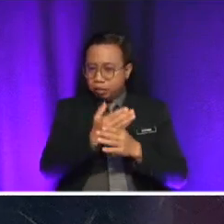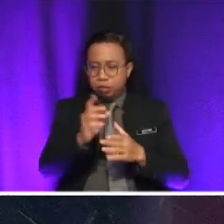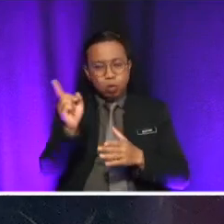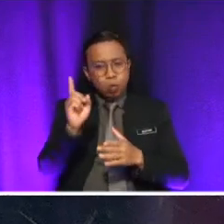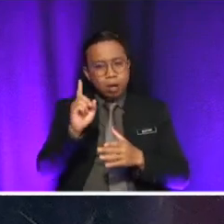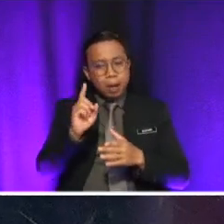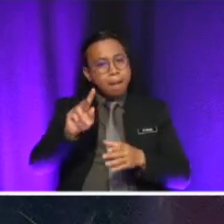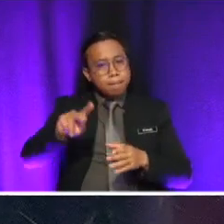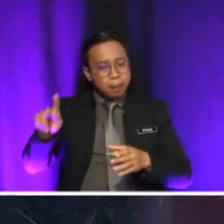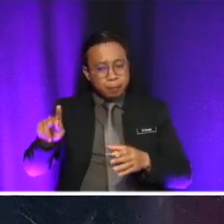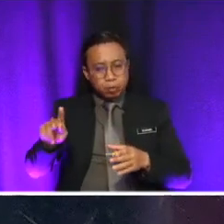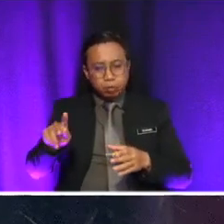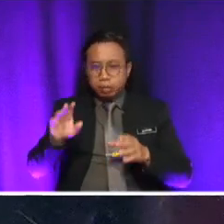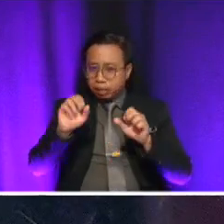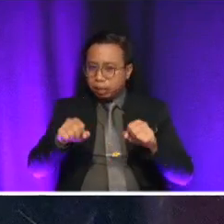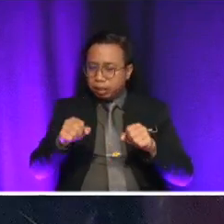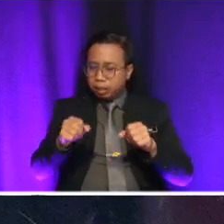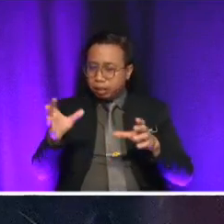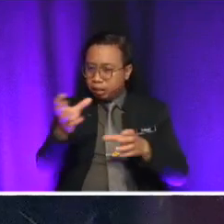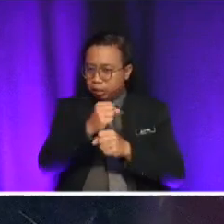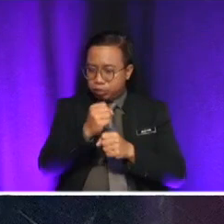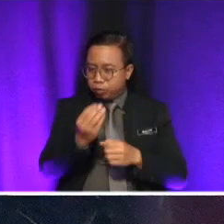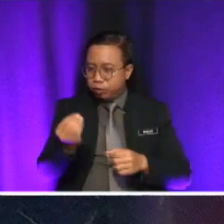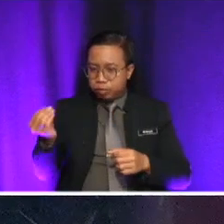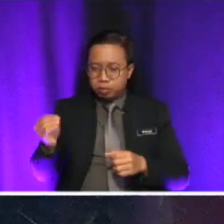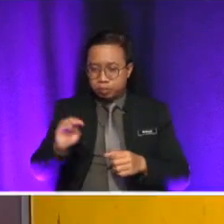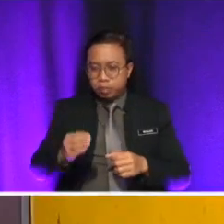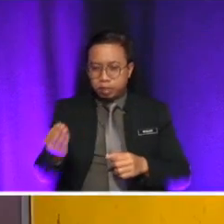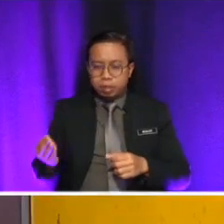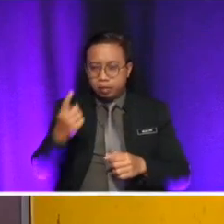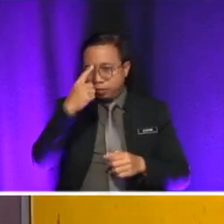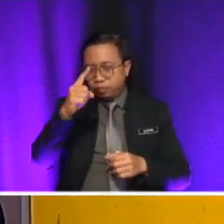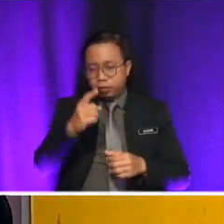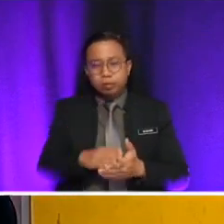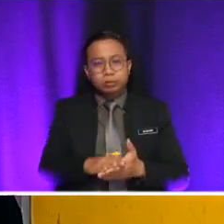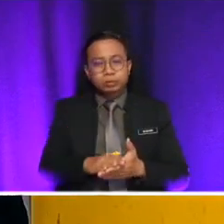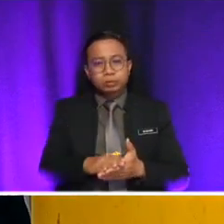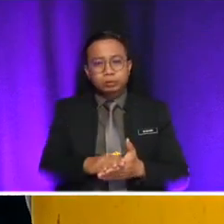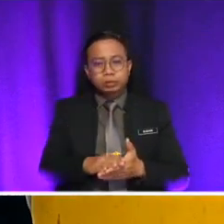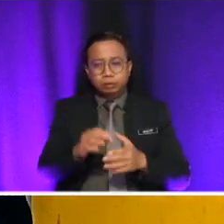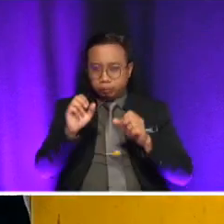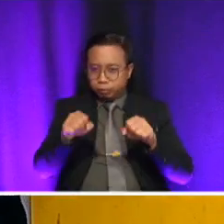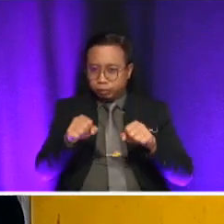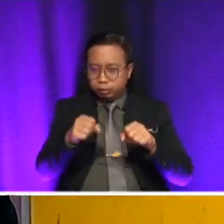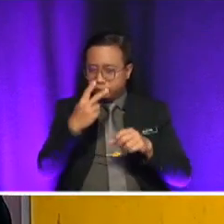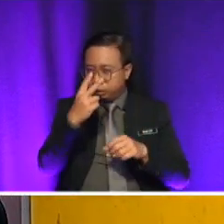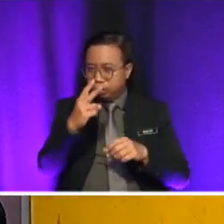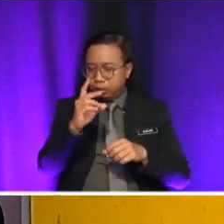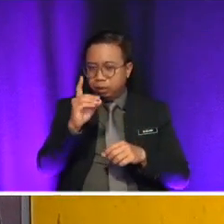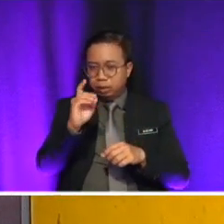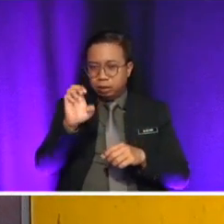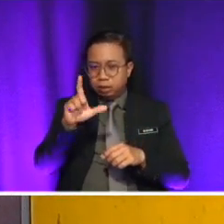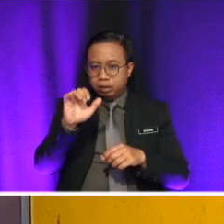can pupils watching access materials online for revisions. Okay, for online revision, you can always access our portal Delima for